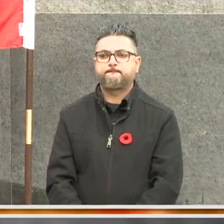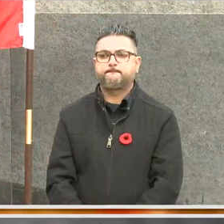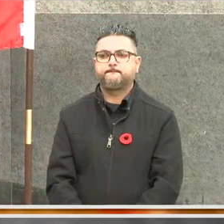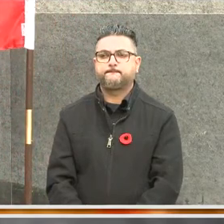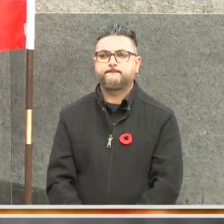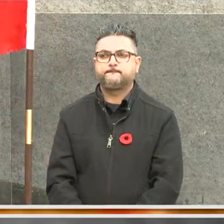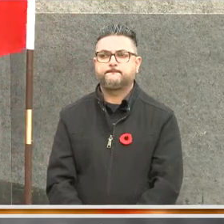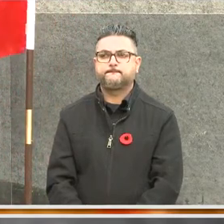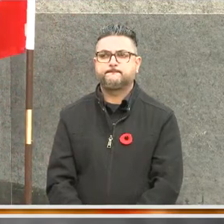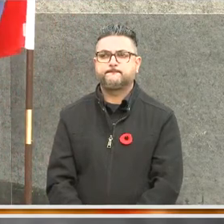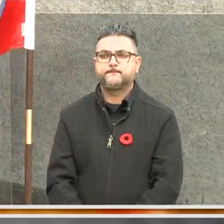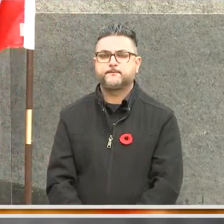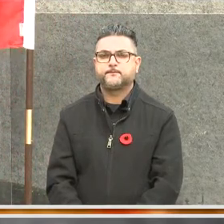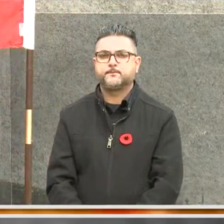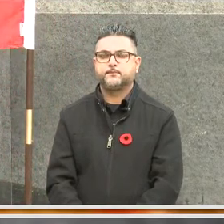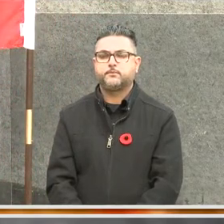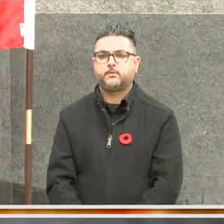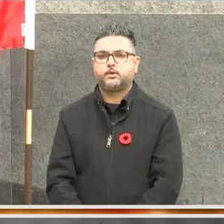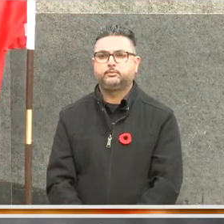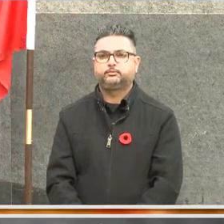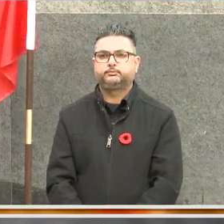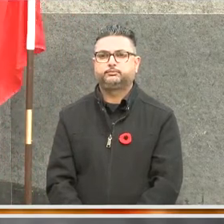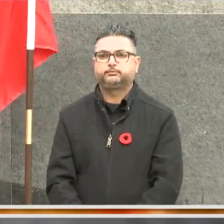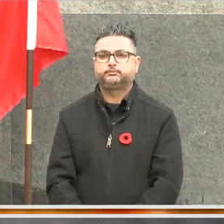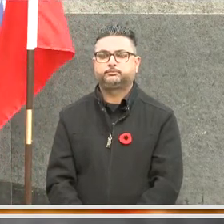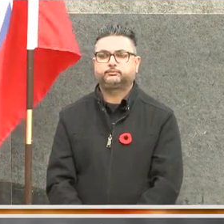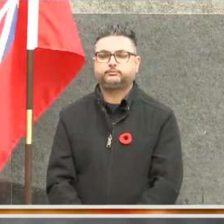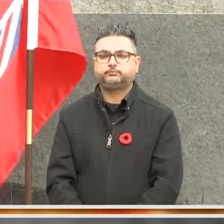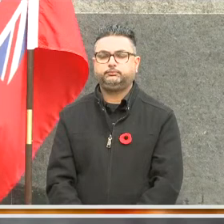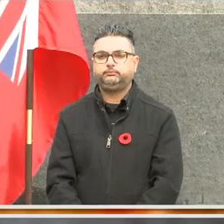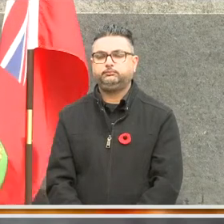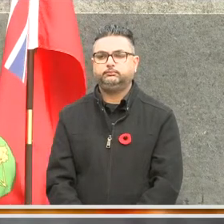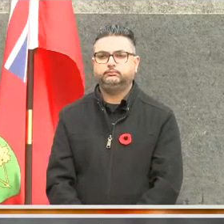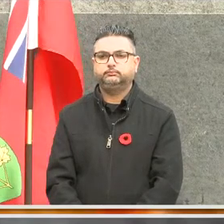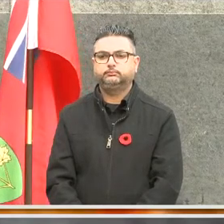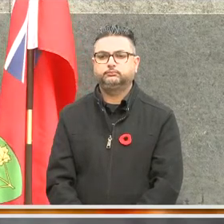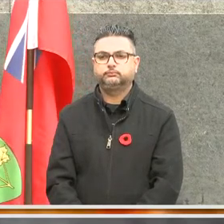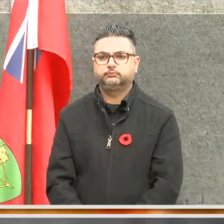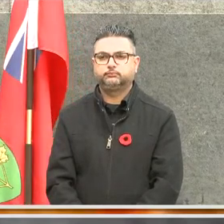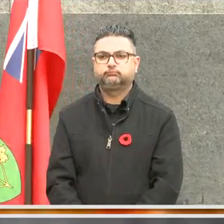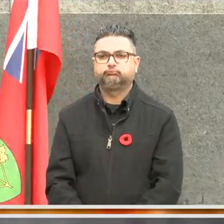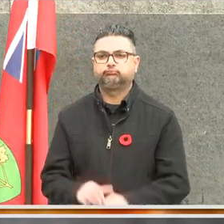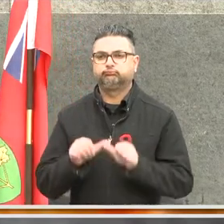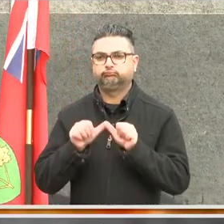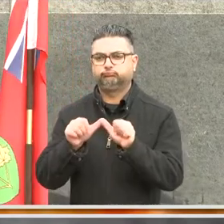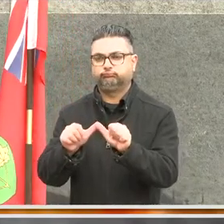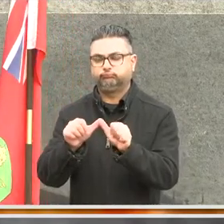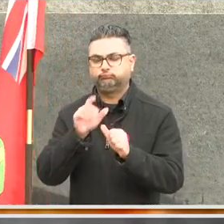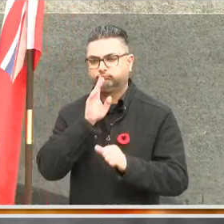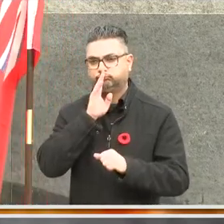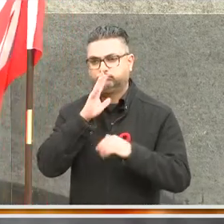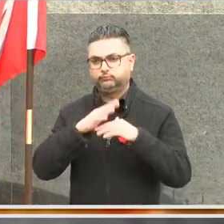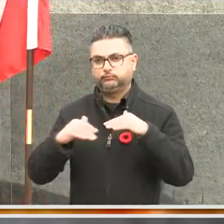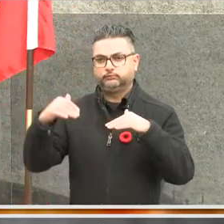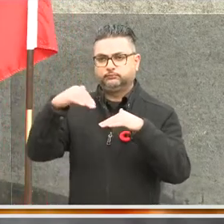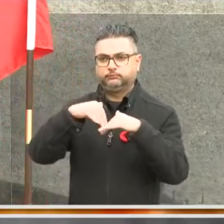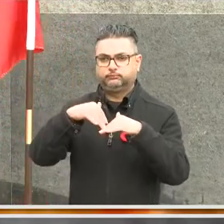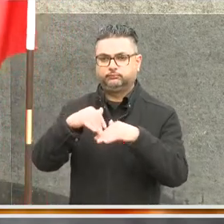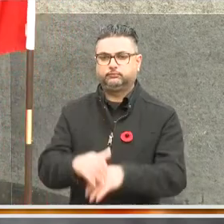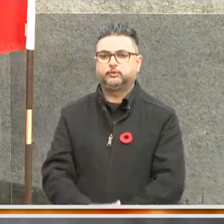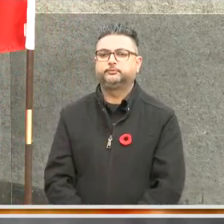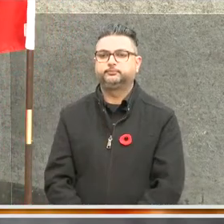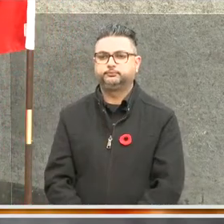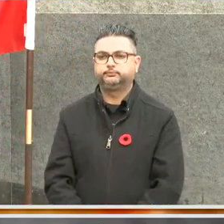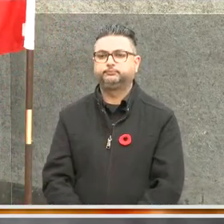Debewin, we knocked the wind, Ming. Panegam Jamendana, we will always remember Kabajebuk,